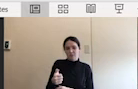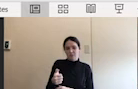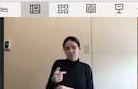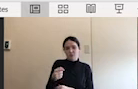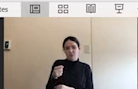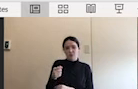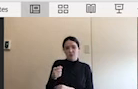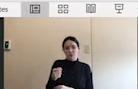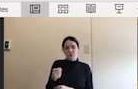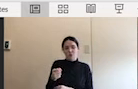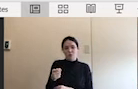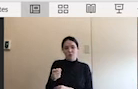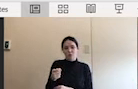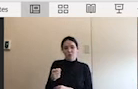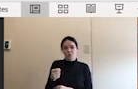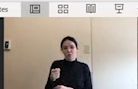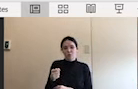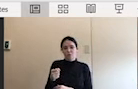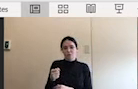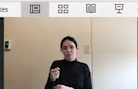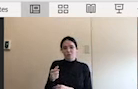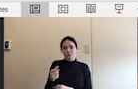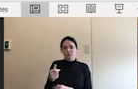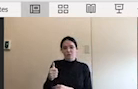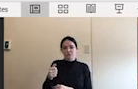cross-sectional area.